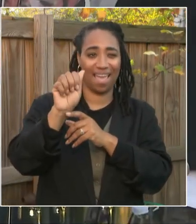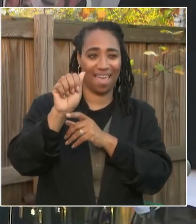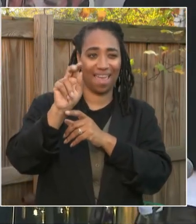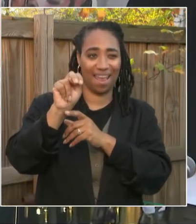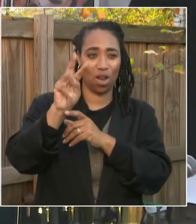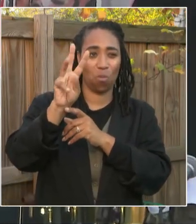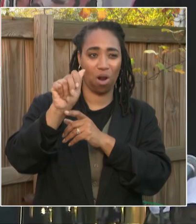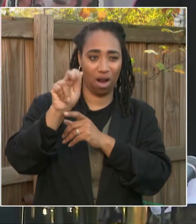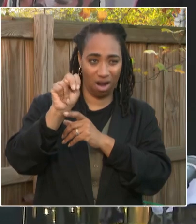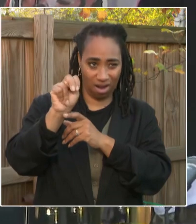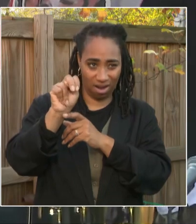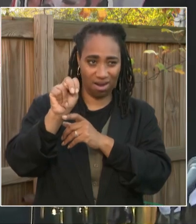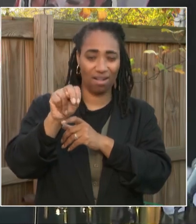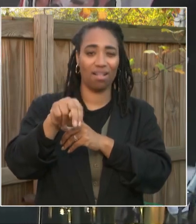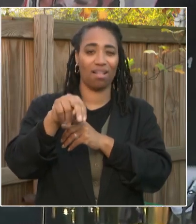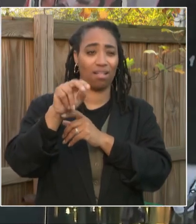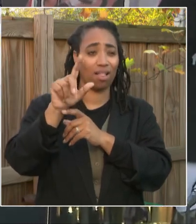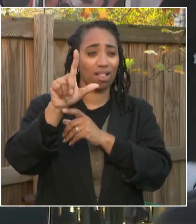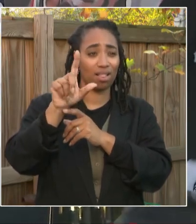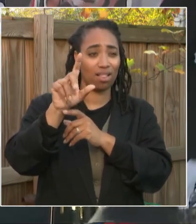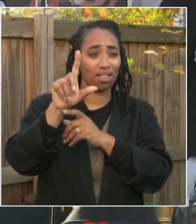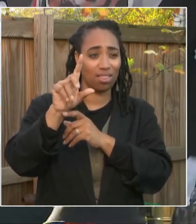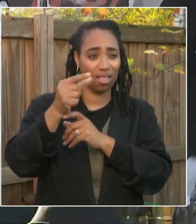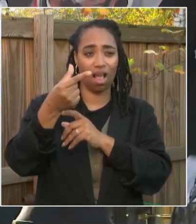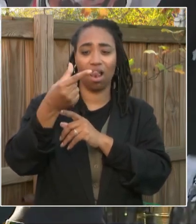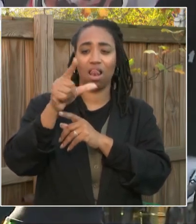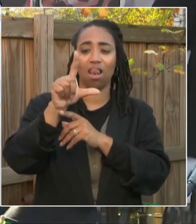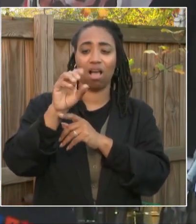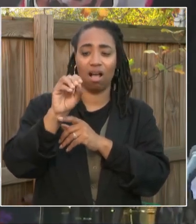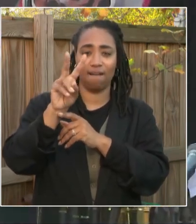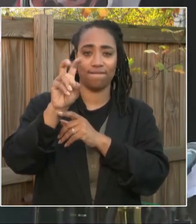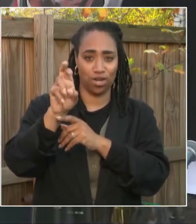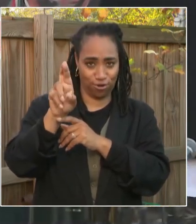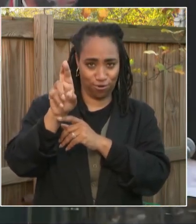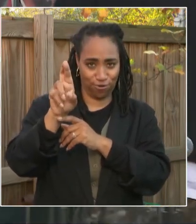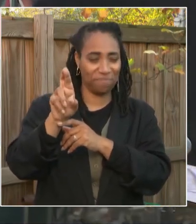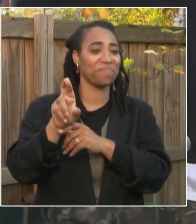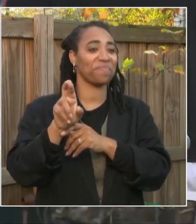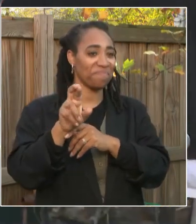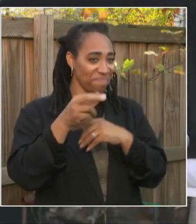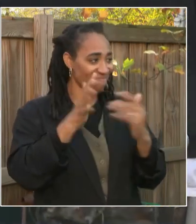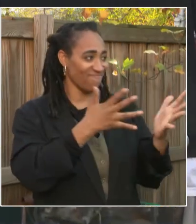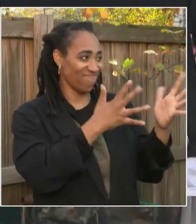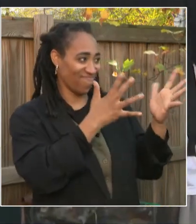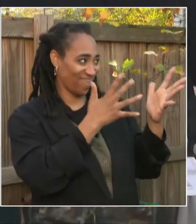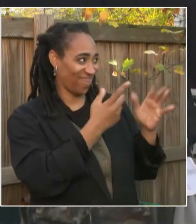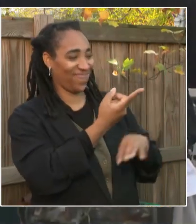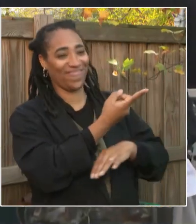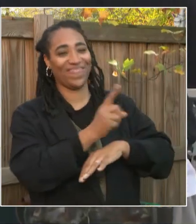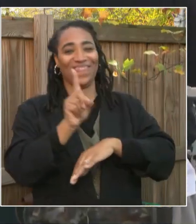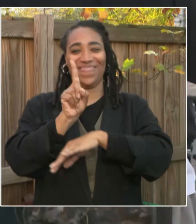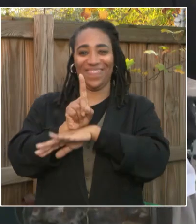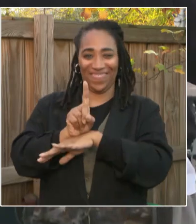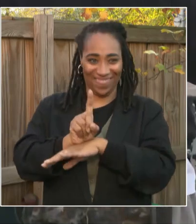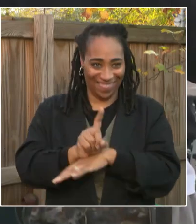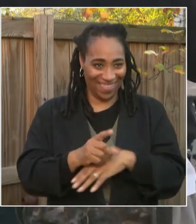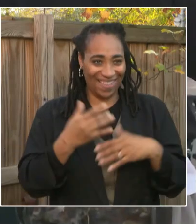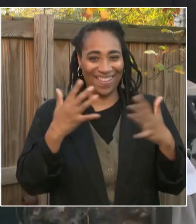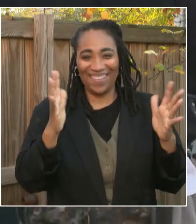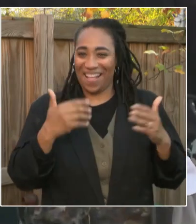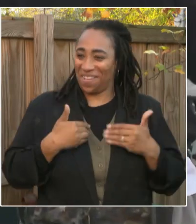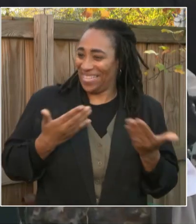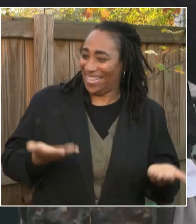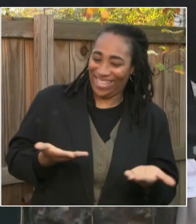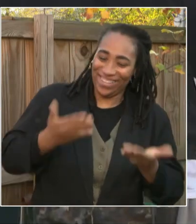Good morning, everyone. Good morning, everyone. Hey, man, that's like we out here. Hey, look, real quick, I'm